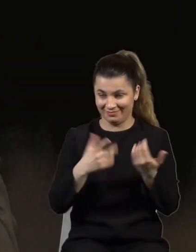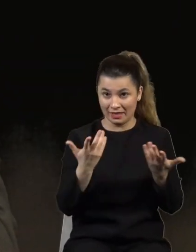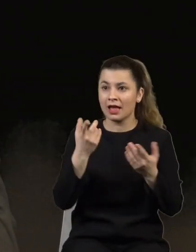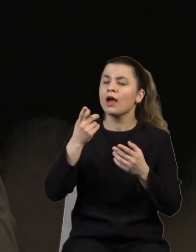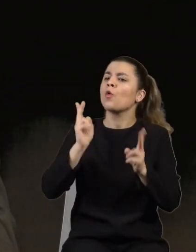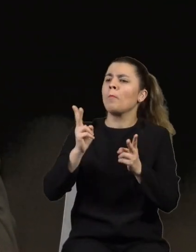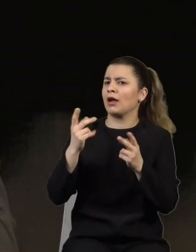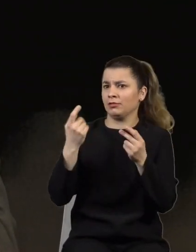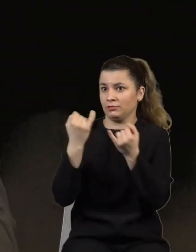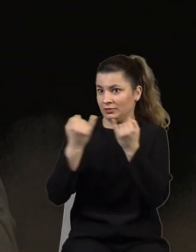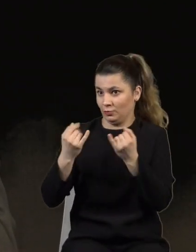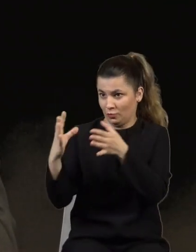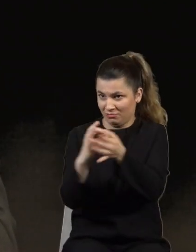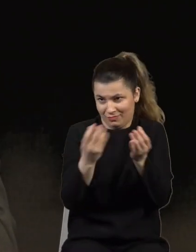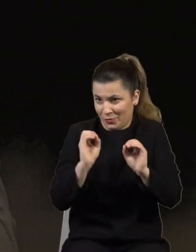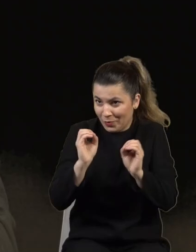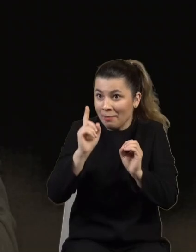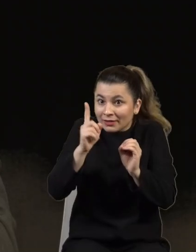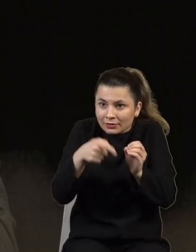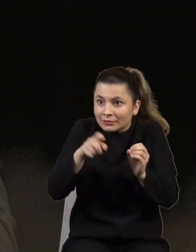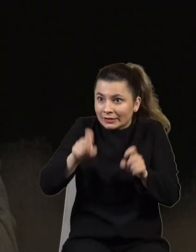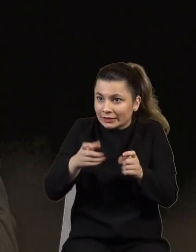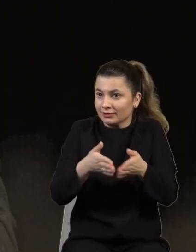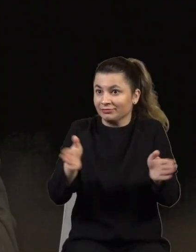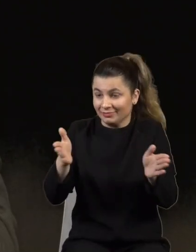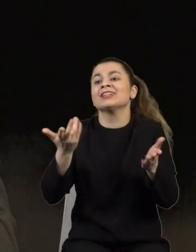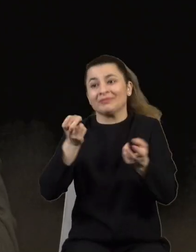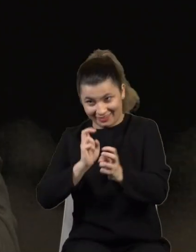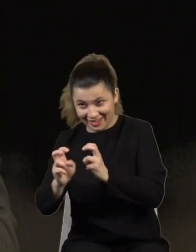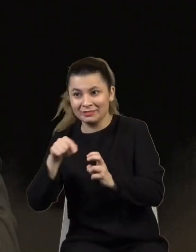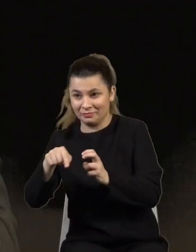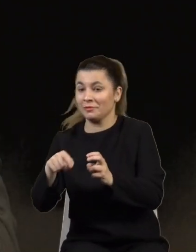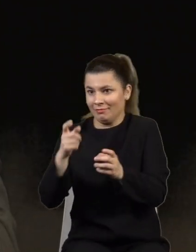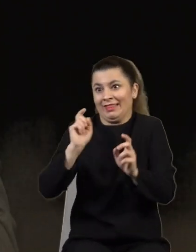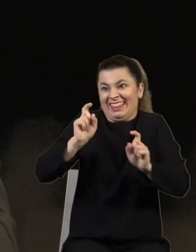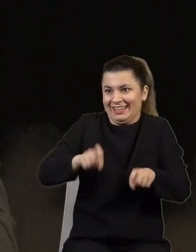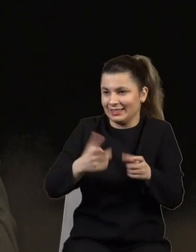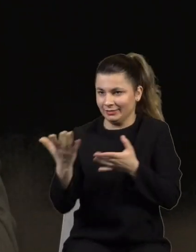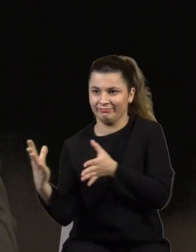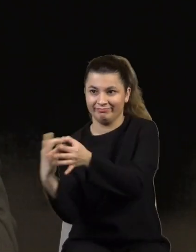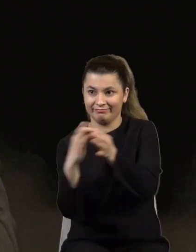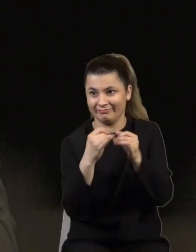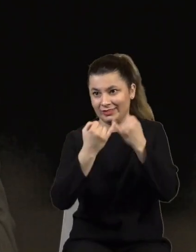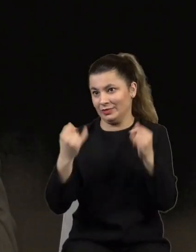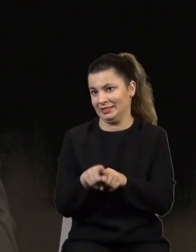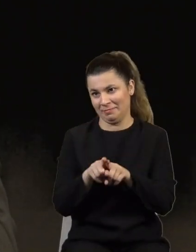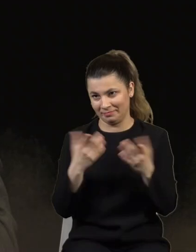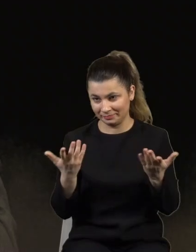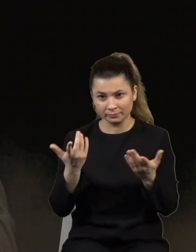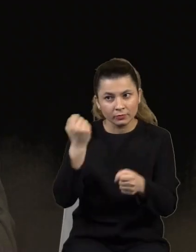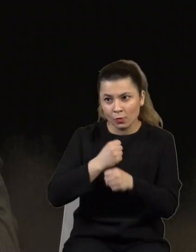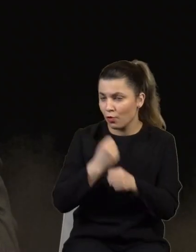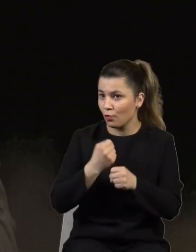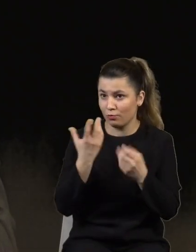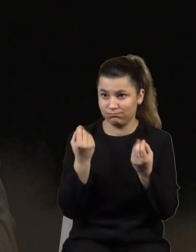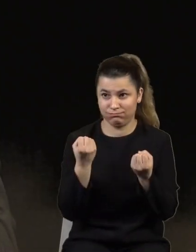say, challenges that we've seen, because we have been involved doing transport planning, as I say, for 20 years in many of the countries. There are gaps, there